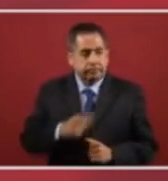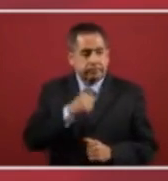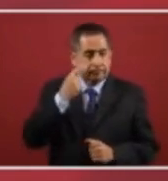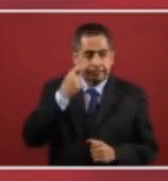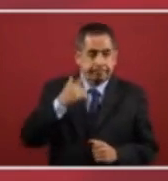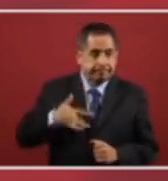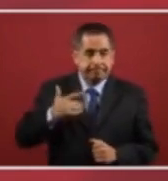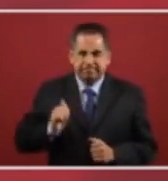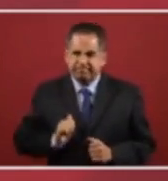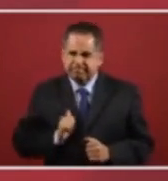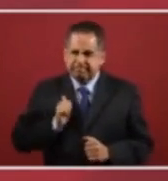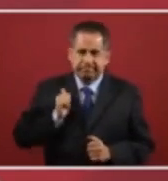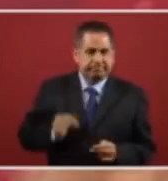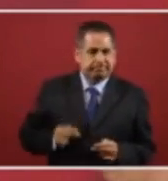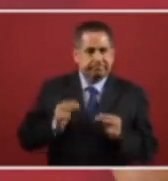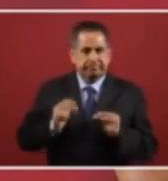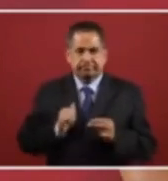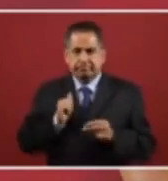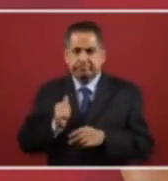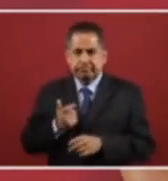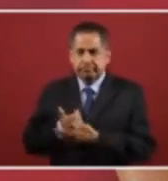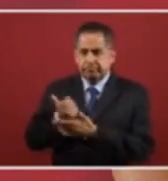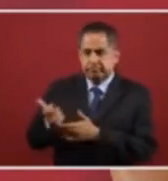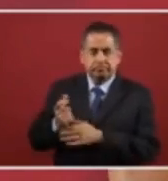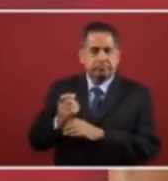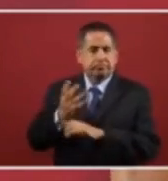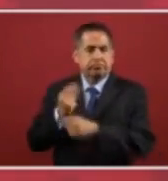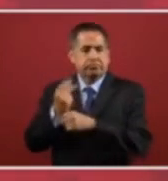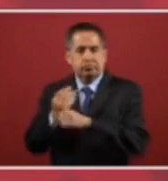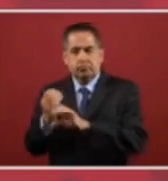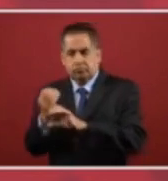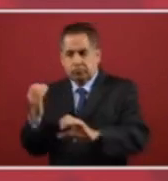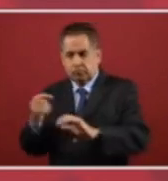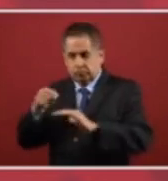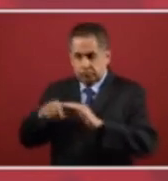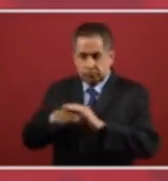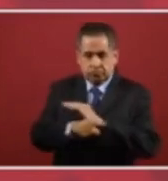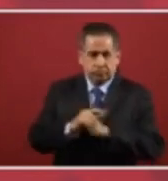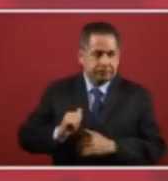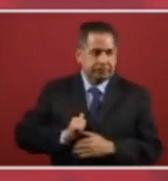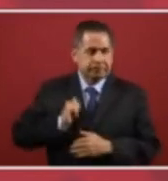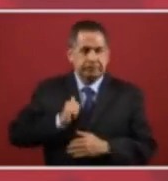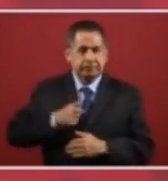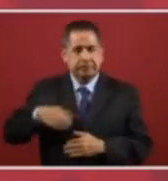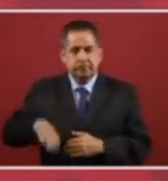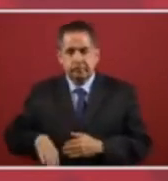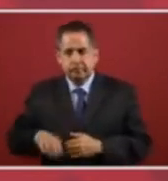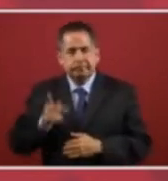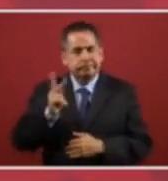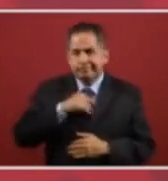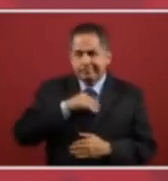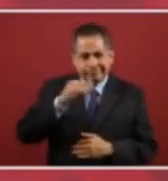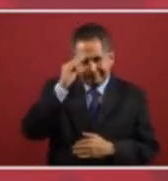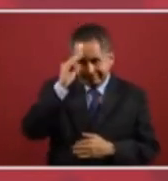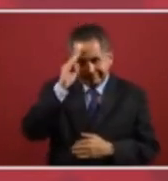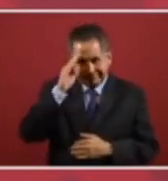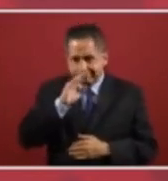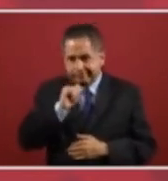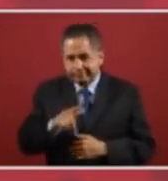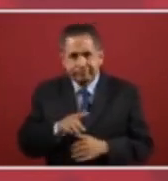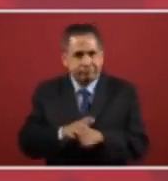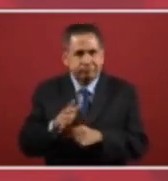do the business from the ducts or the lines, but they did not take